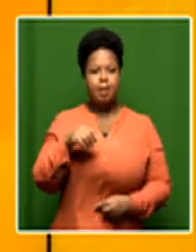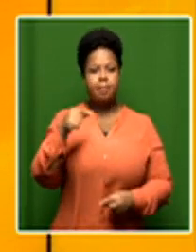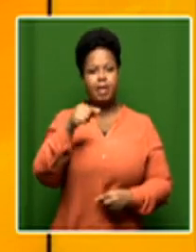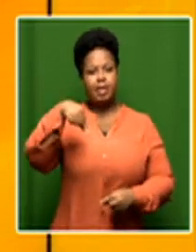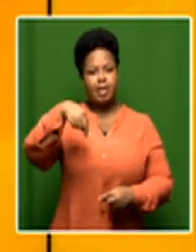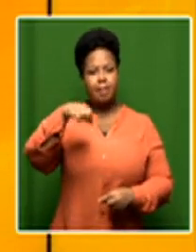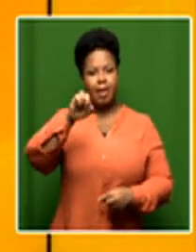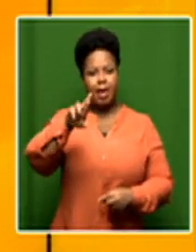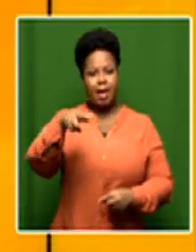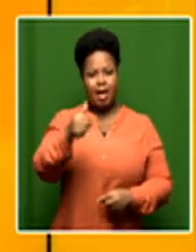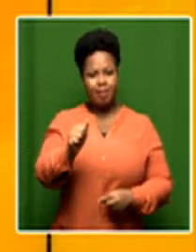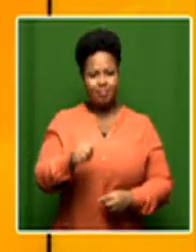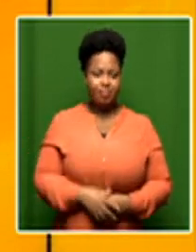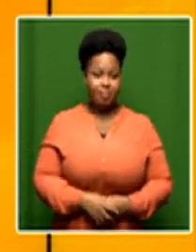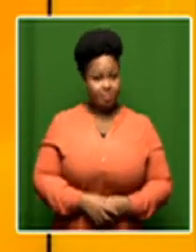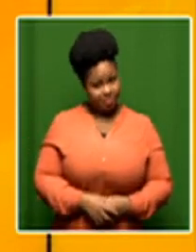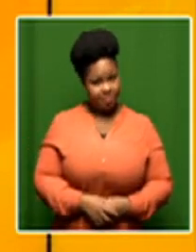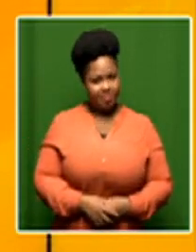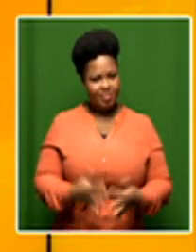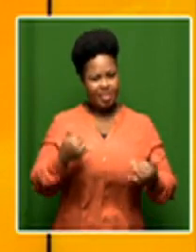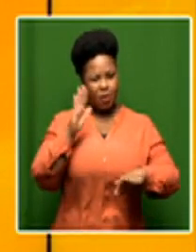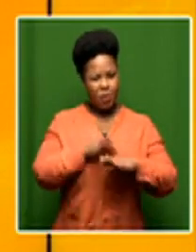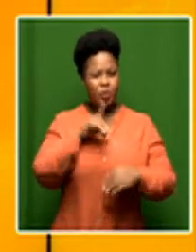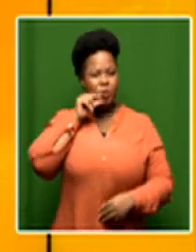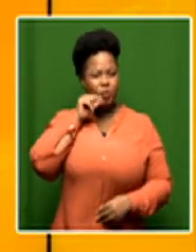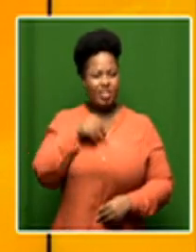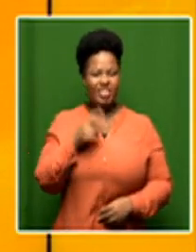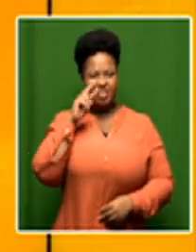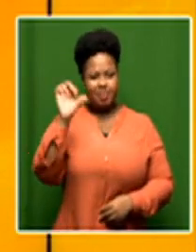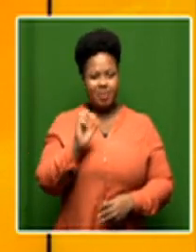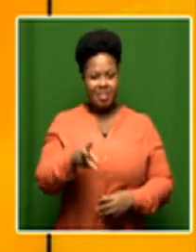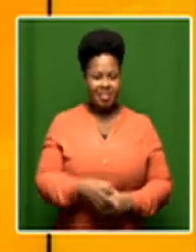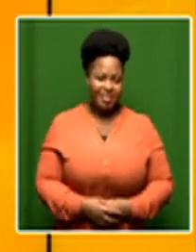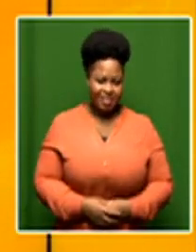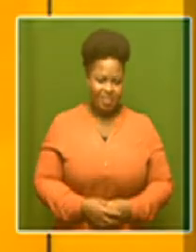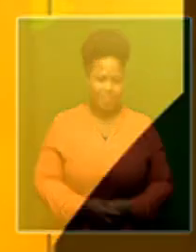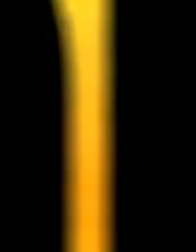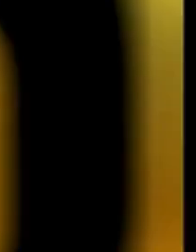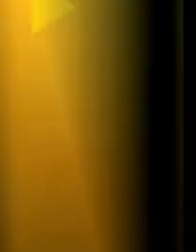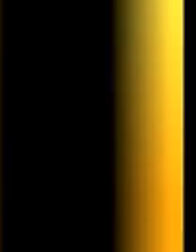Port Elizabeth to Gqeberha. And we'll get you the tweets and your views after this. Stay tuned.